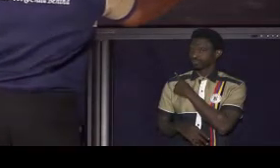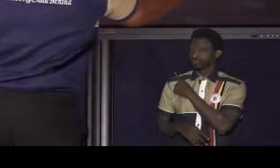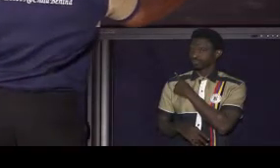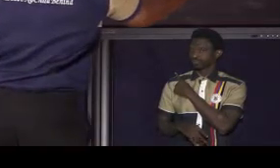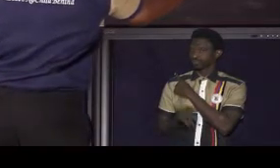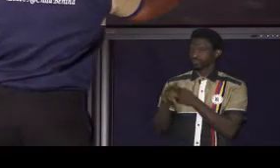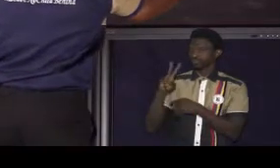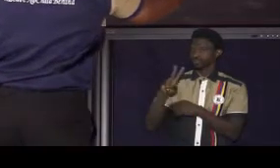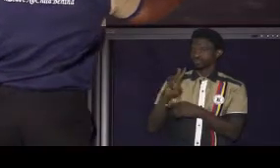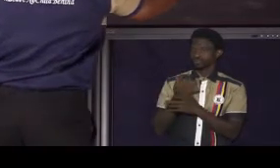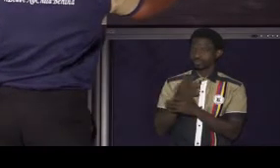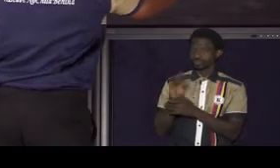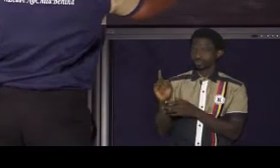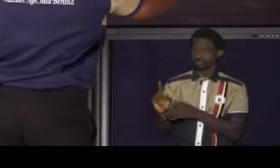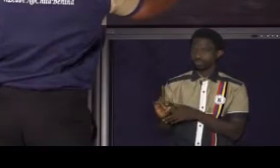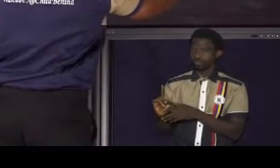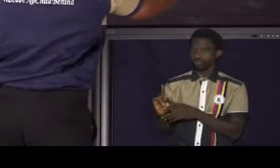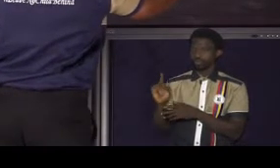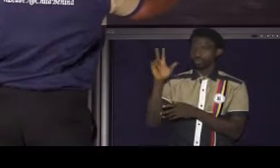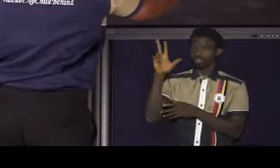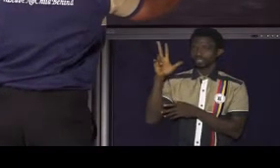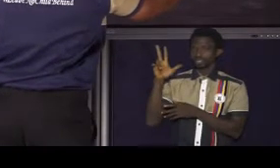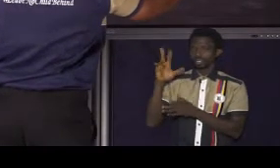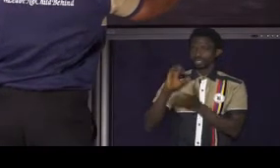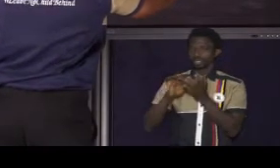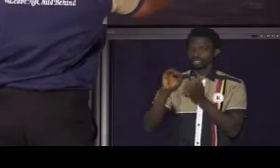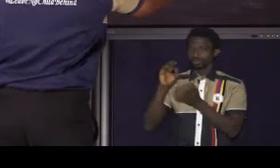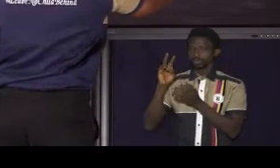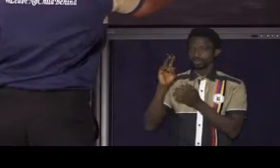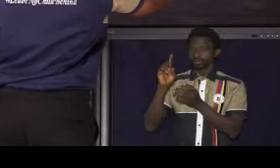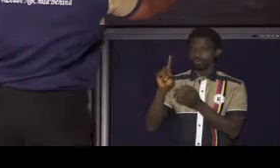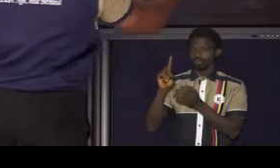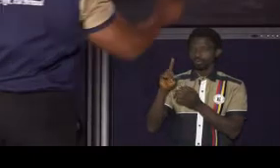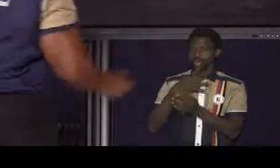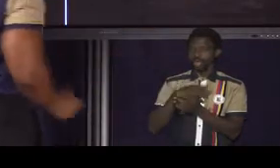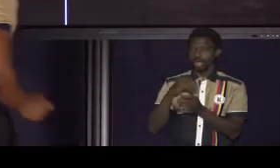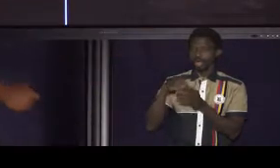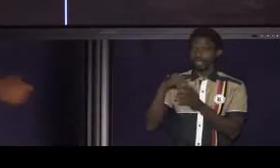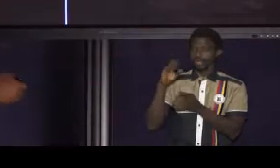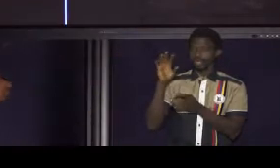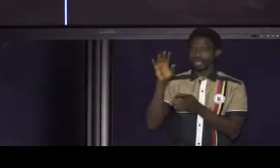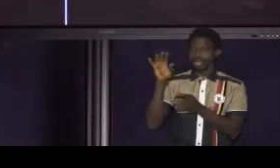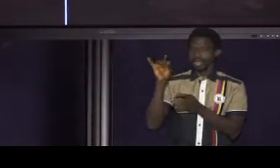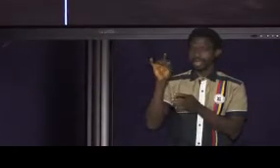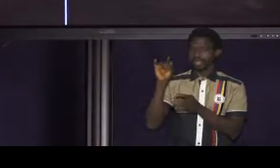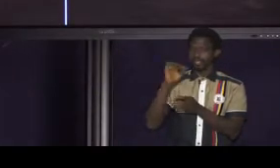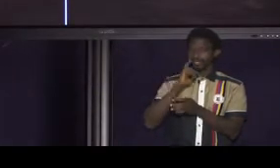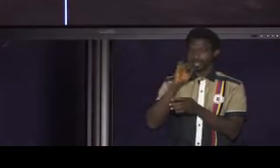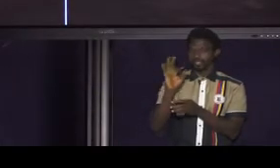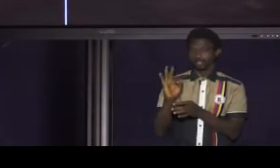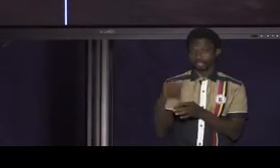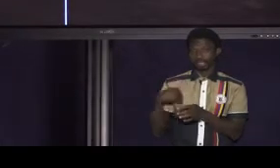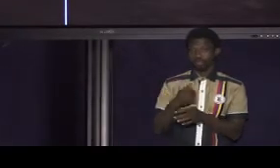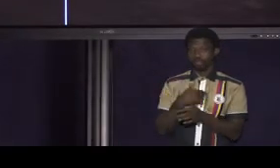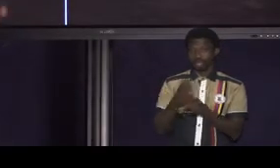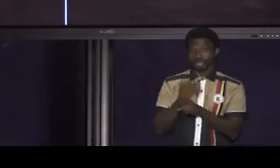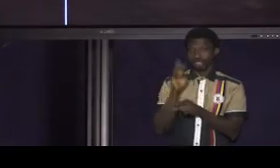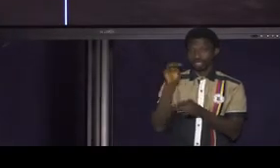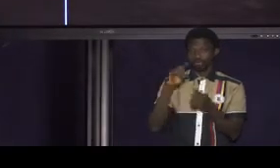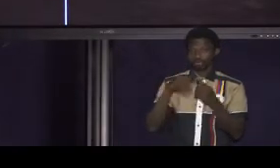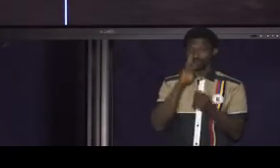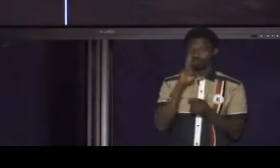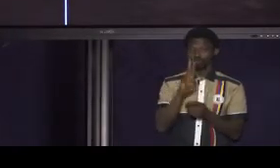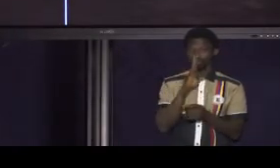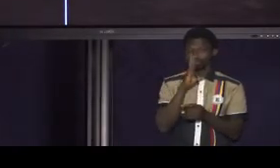2 goes here 1, 2 goes here 3, remaining 1, 2 goes in 18 is 9. Then we get m to be